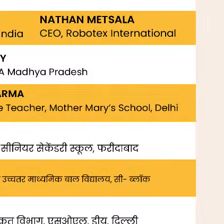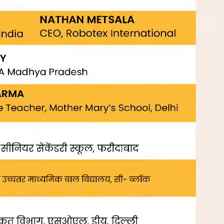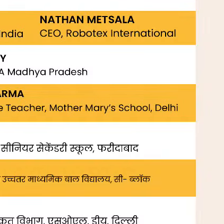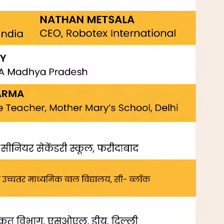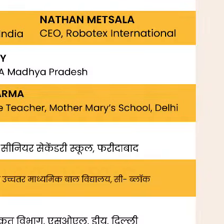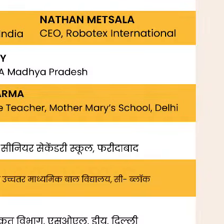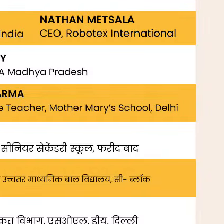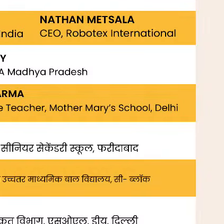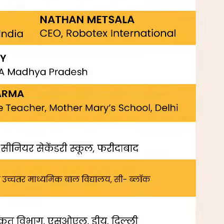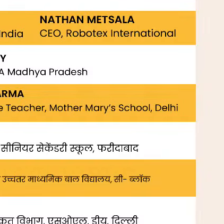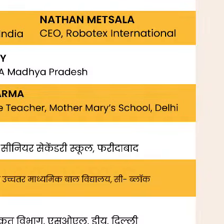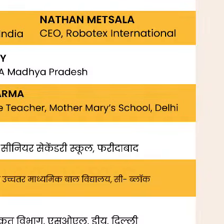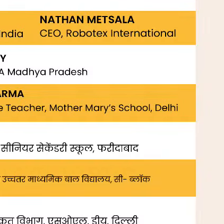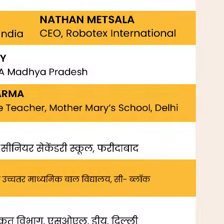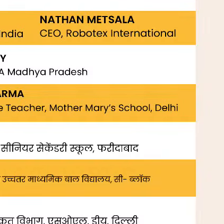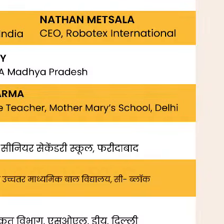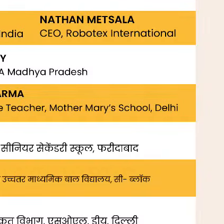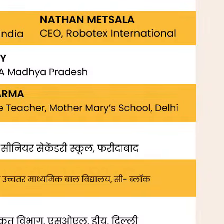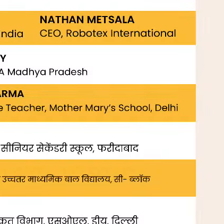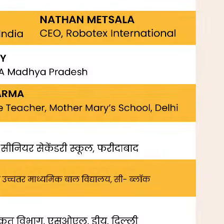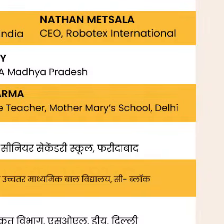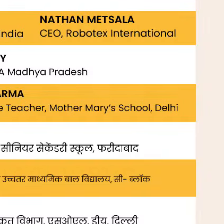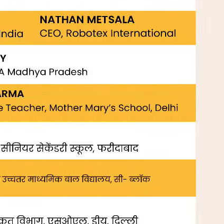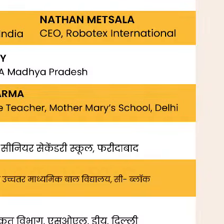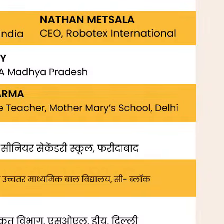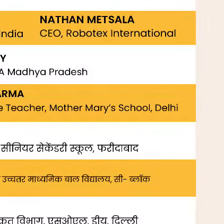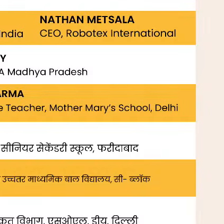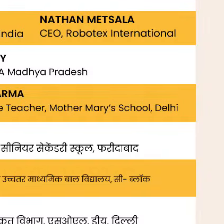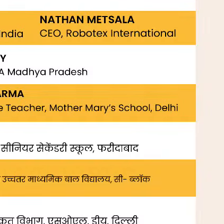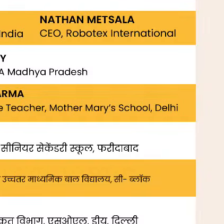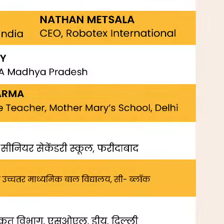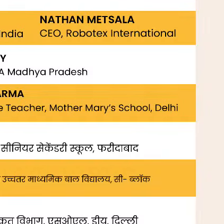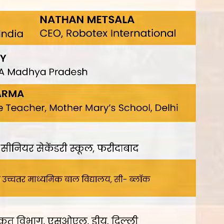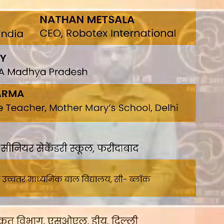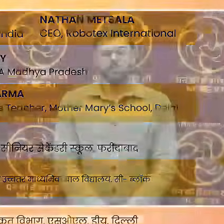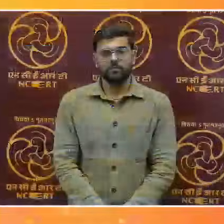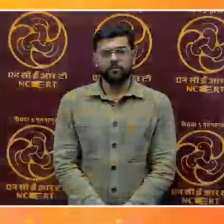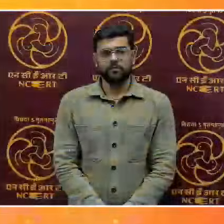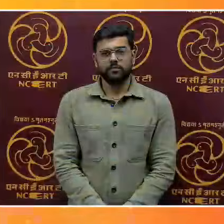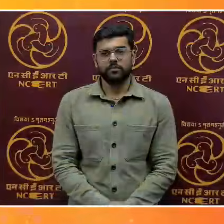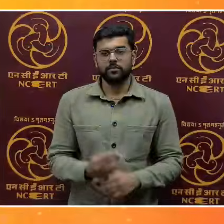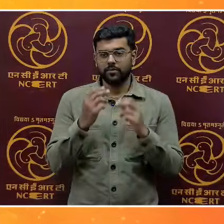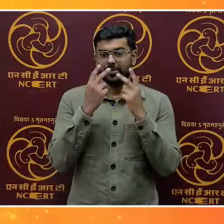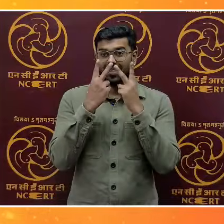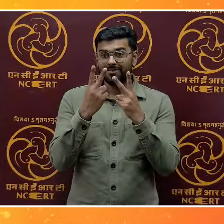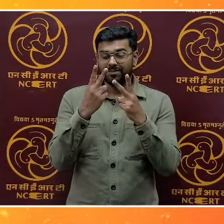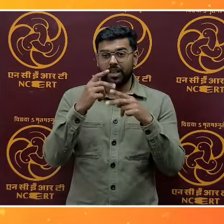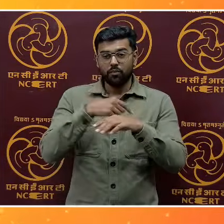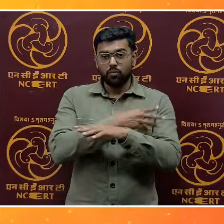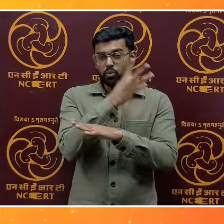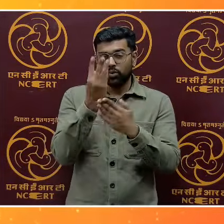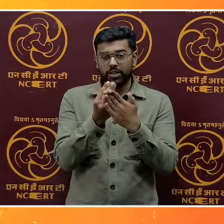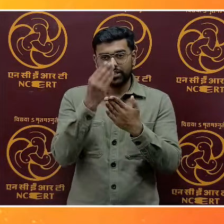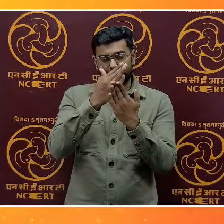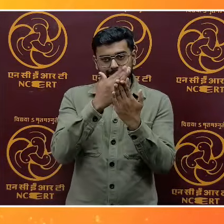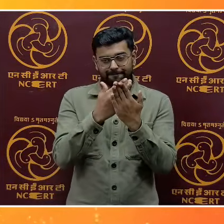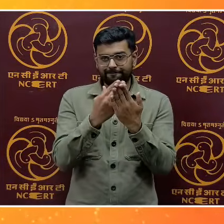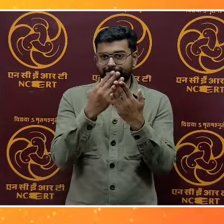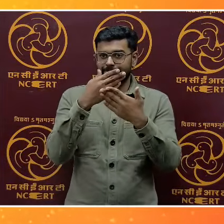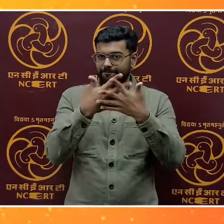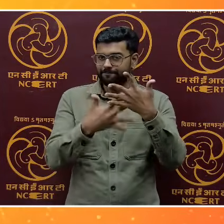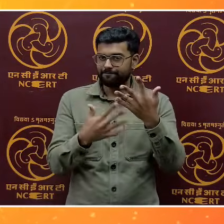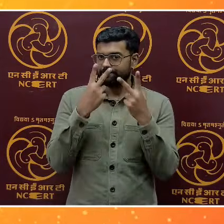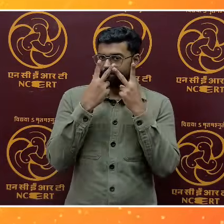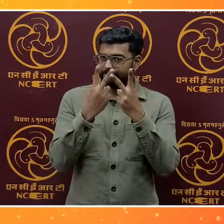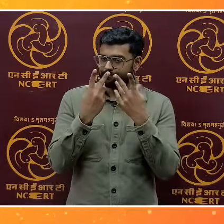active learning strategies, tools to success in examination. So this is our schedule, and I